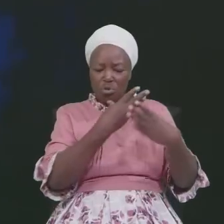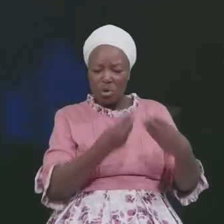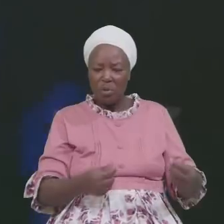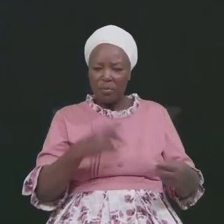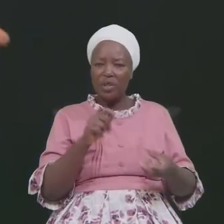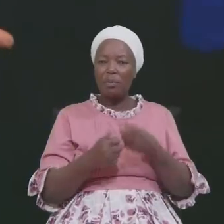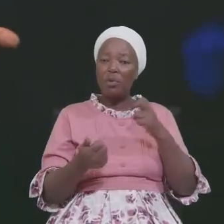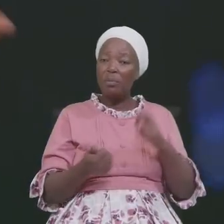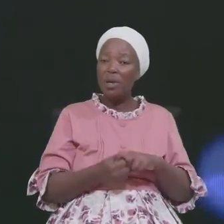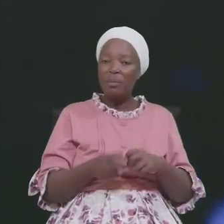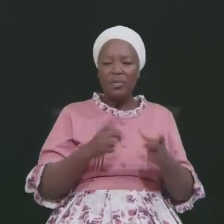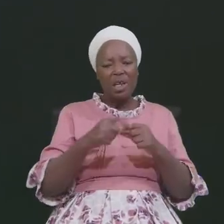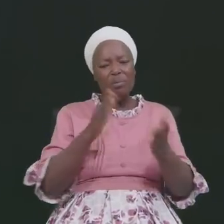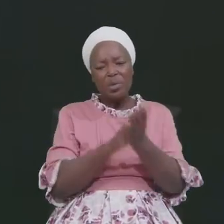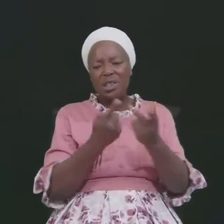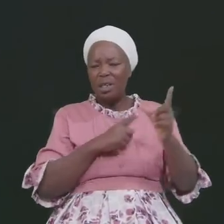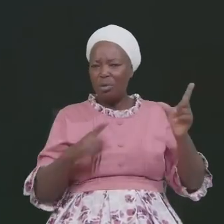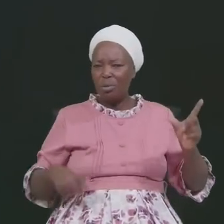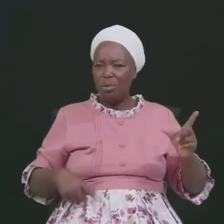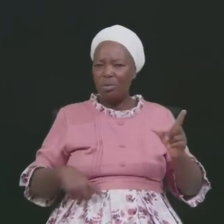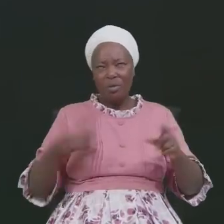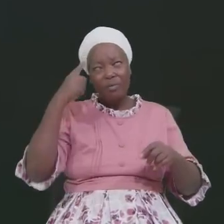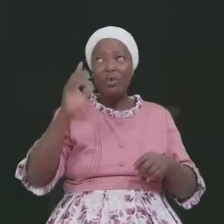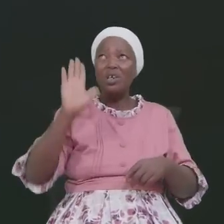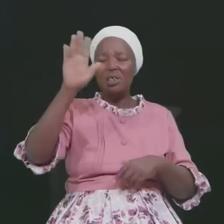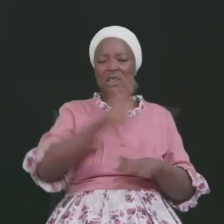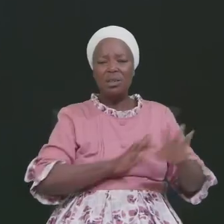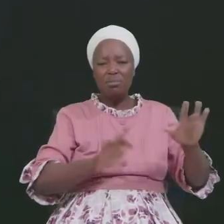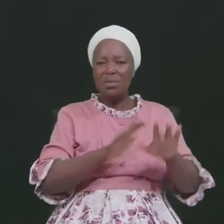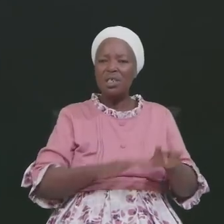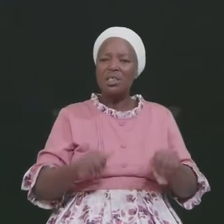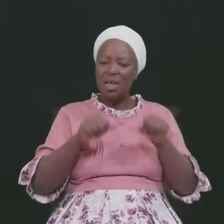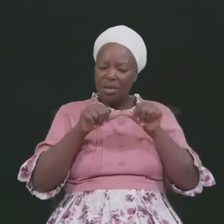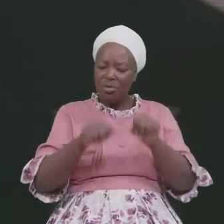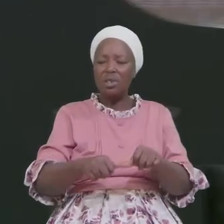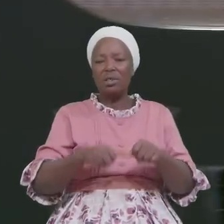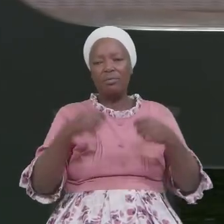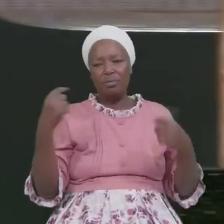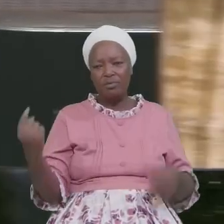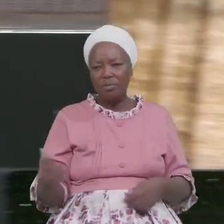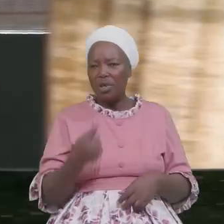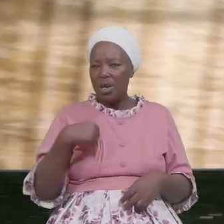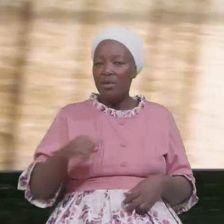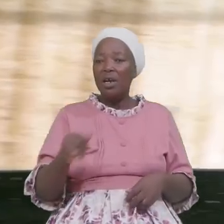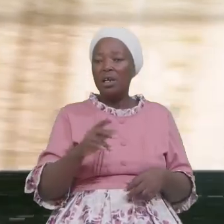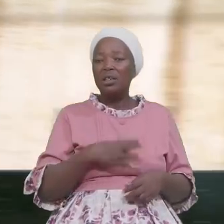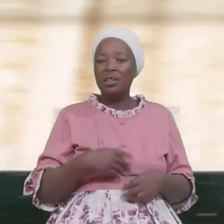problem, then praise the Lord, for his mercy endures forever. And as Paul and Silas were